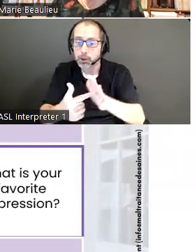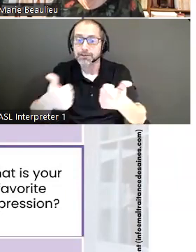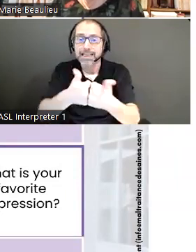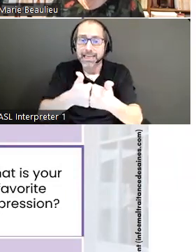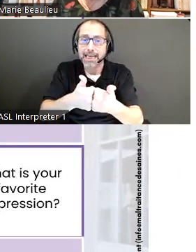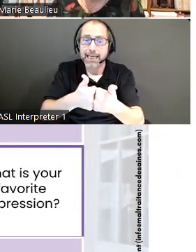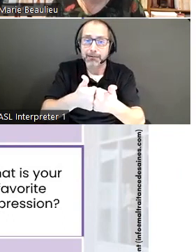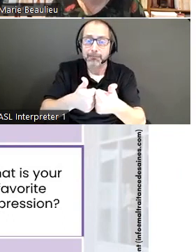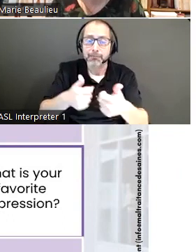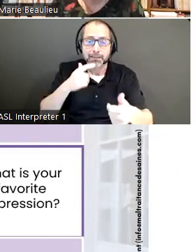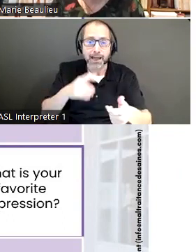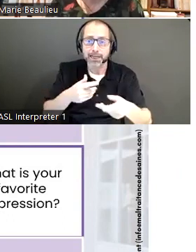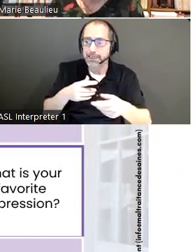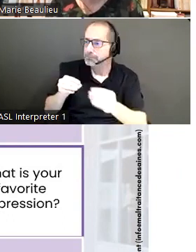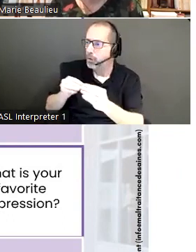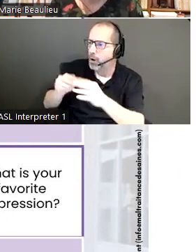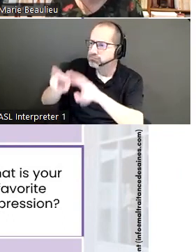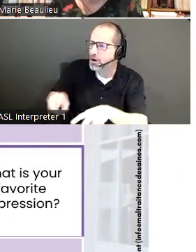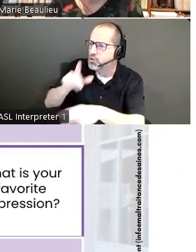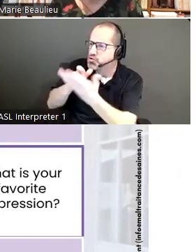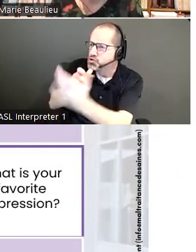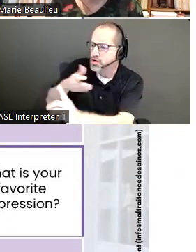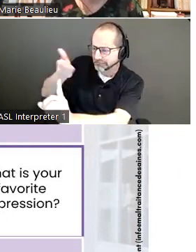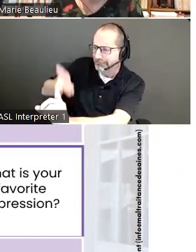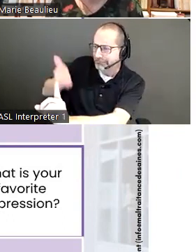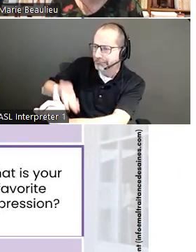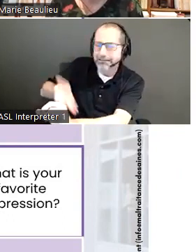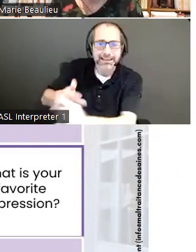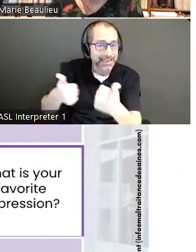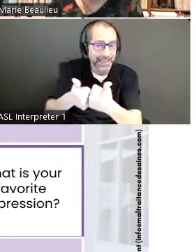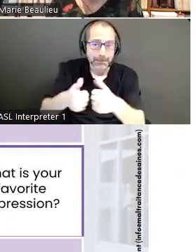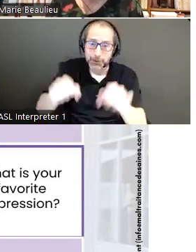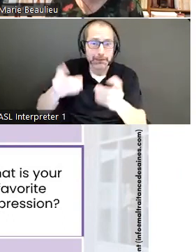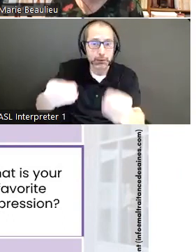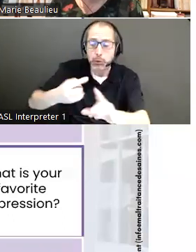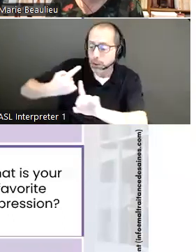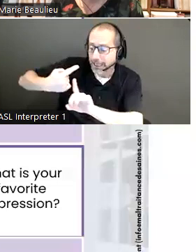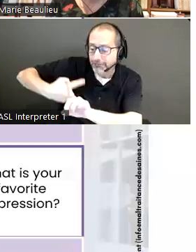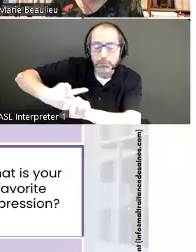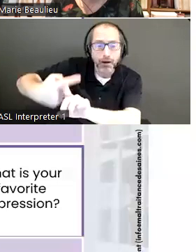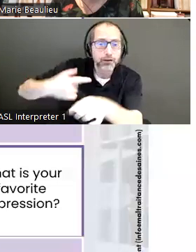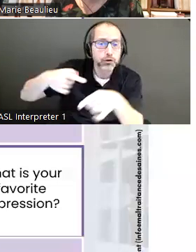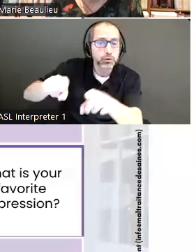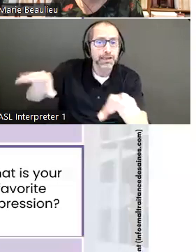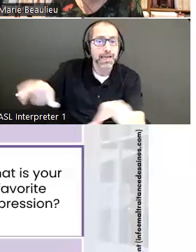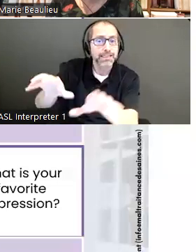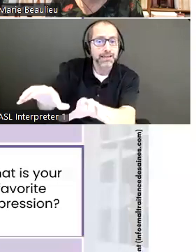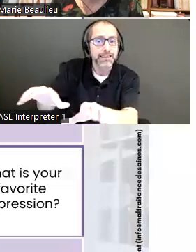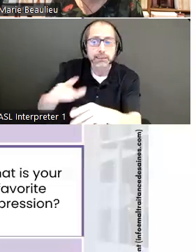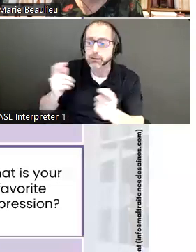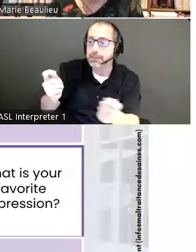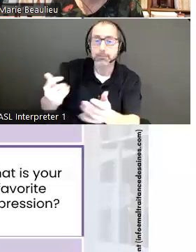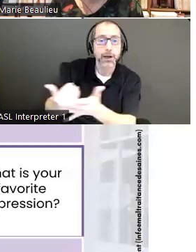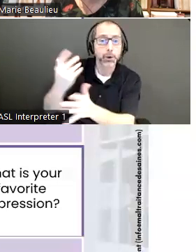group activity which can be used during monthly activities aimed at welcoming and celebrating the arrival of new